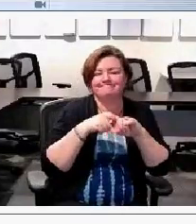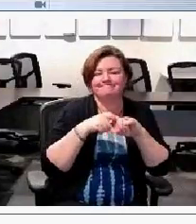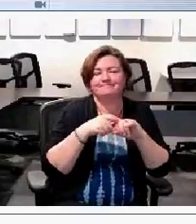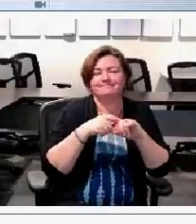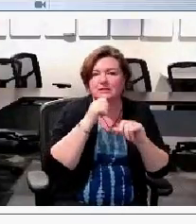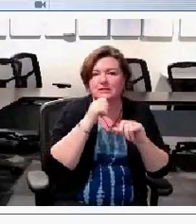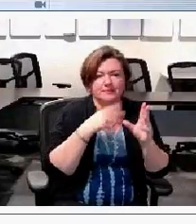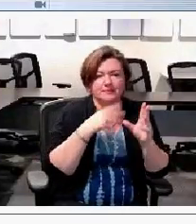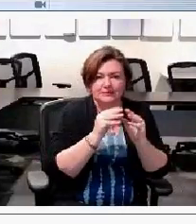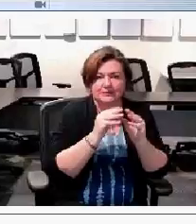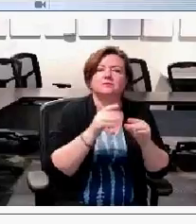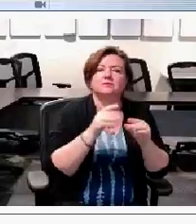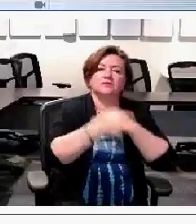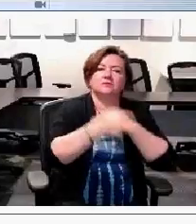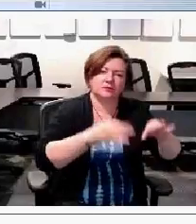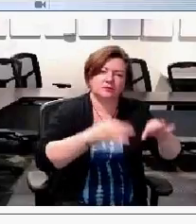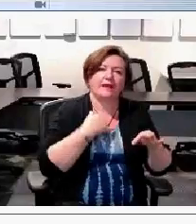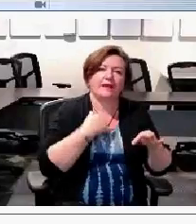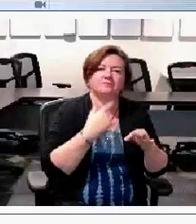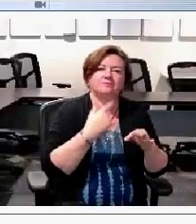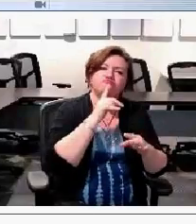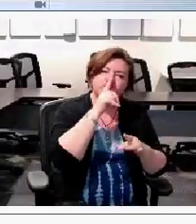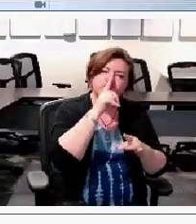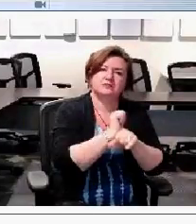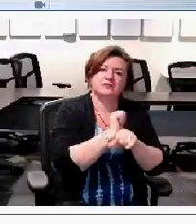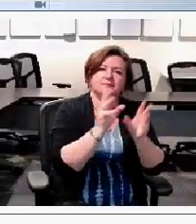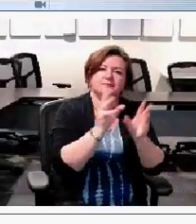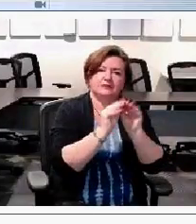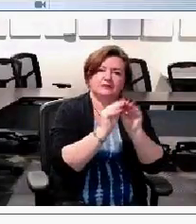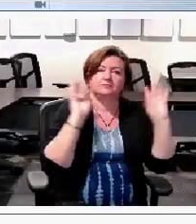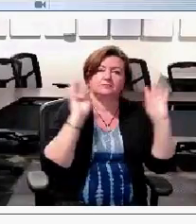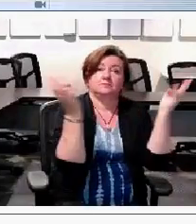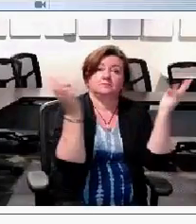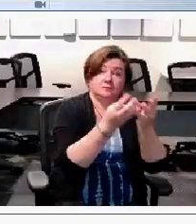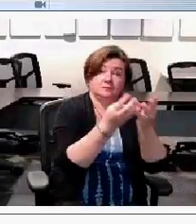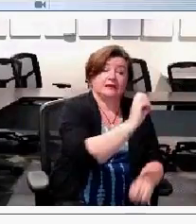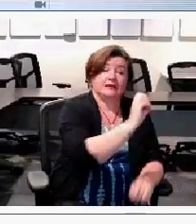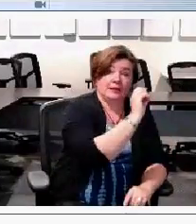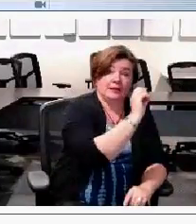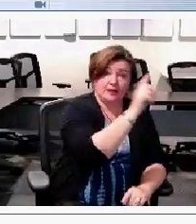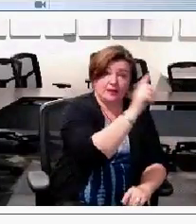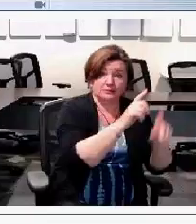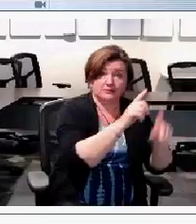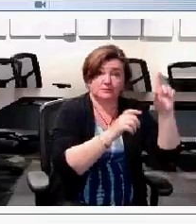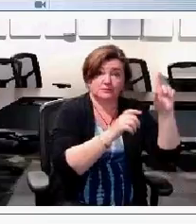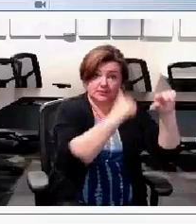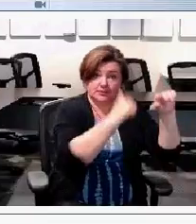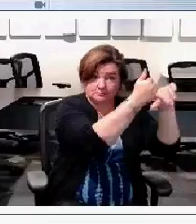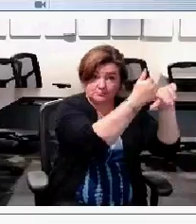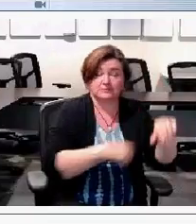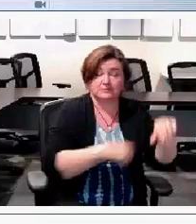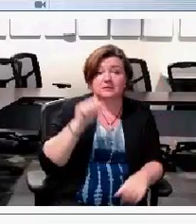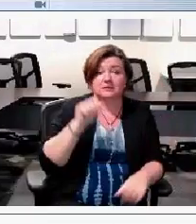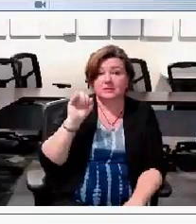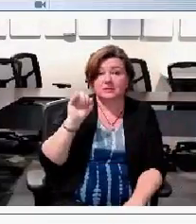we're planning a face-to-face meeting in Edmonton and in Airdrie,